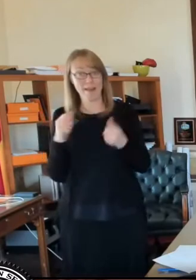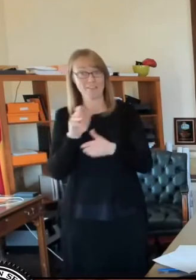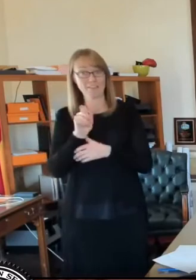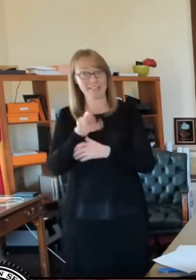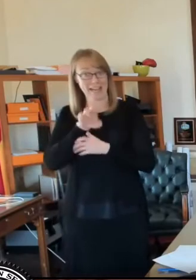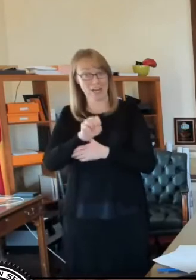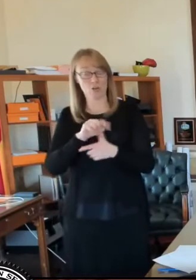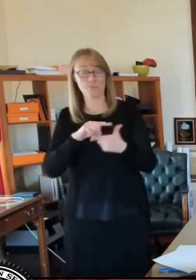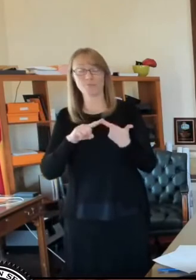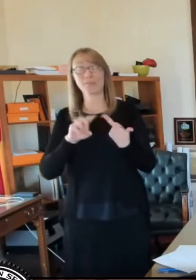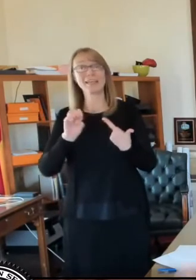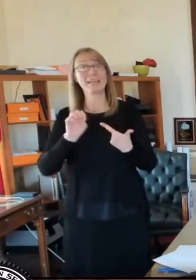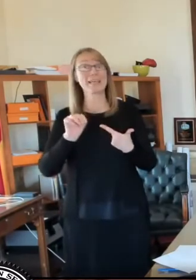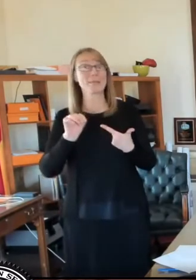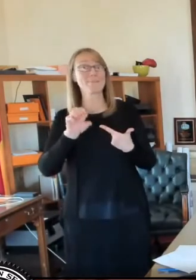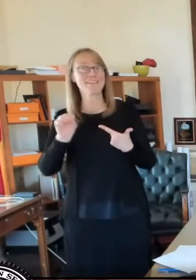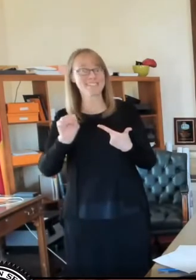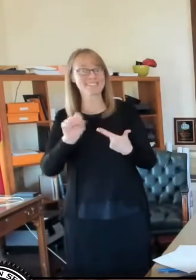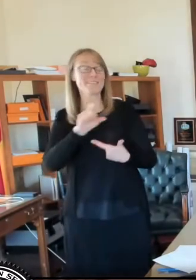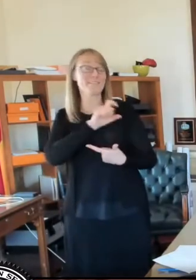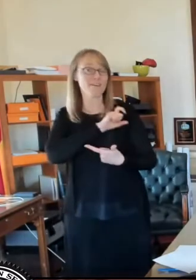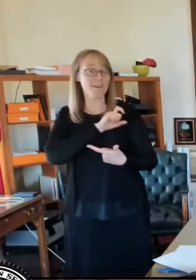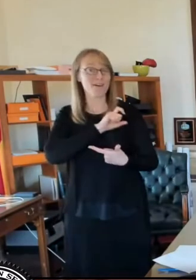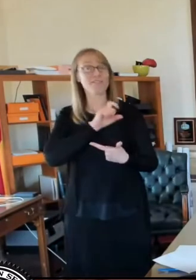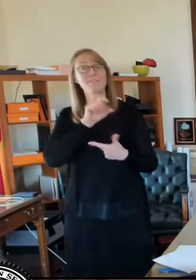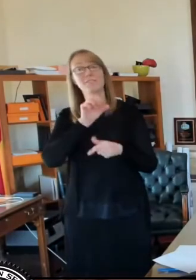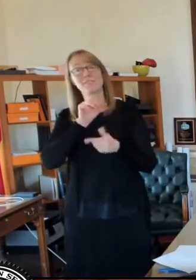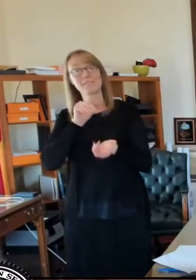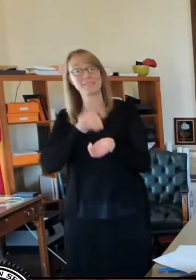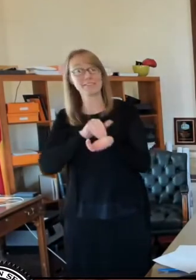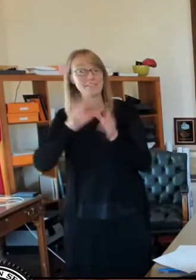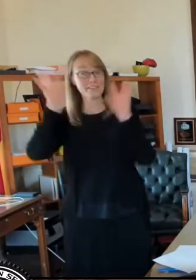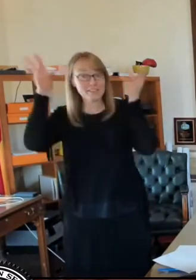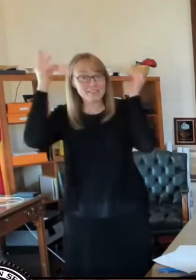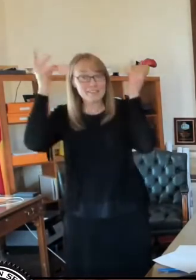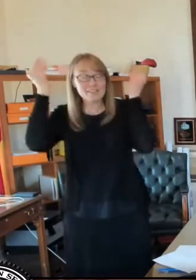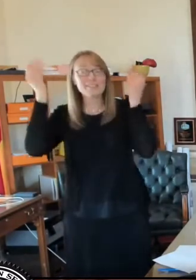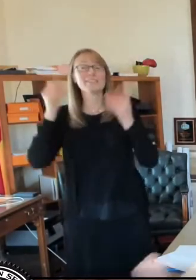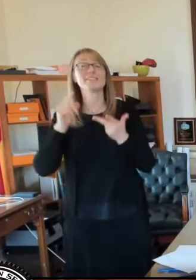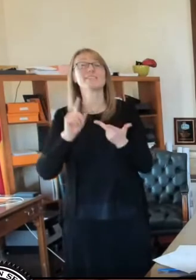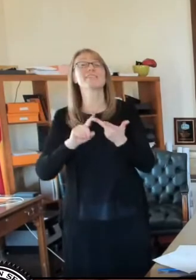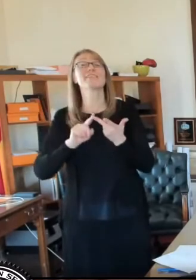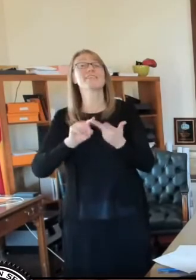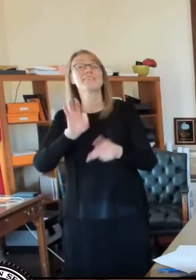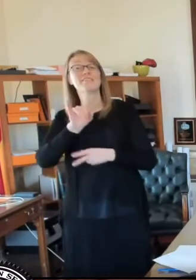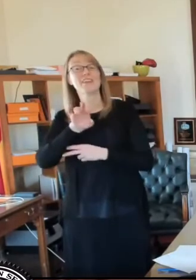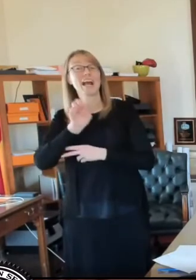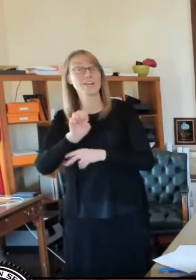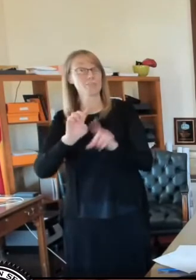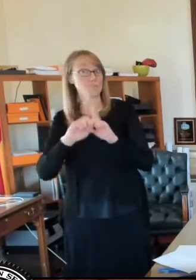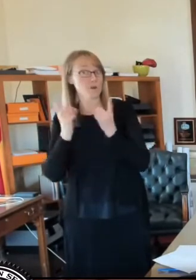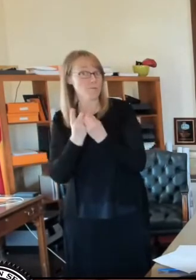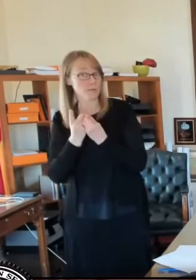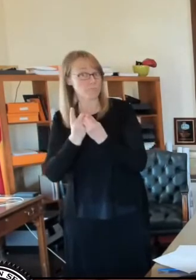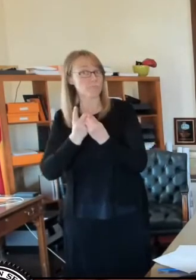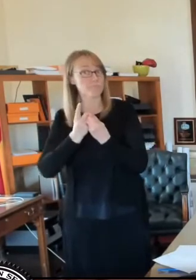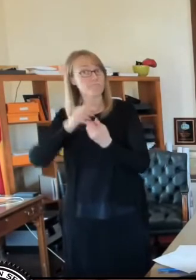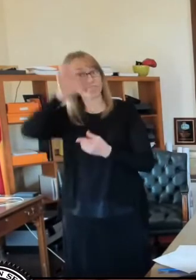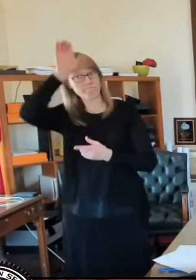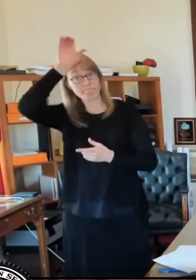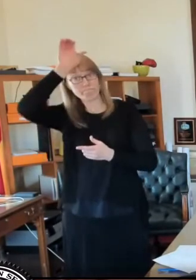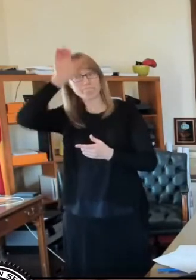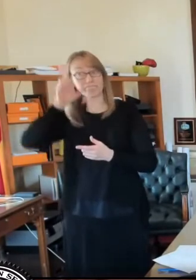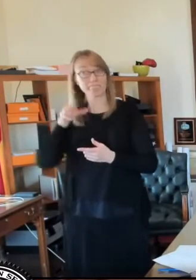obviously EMS workers, people that work on our ambulances, fire department workers. They respond to